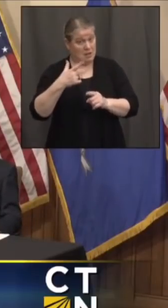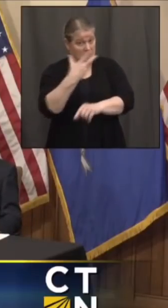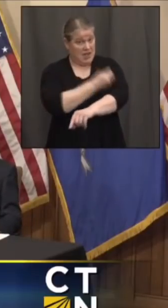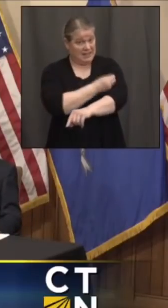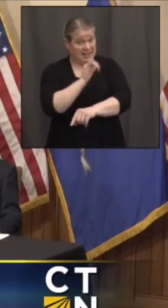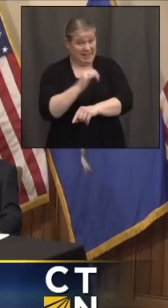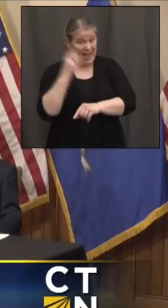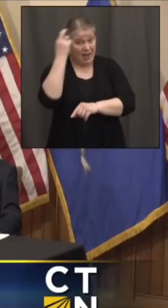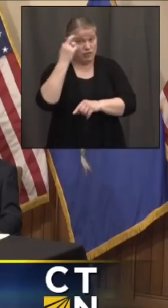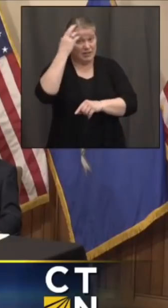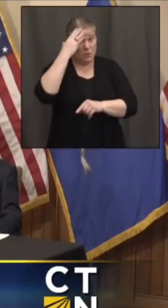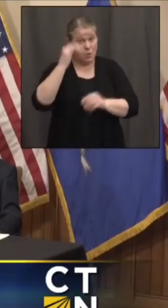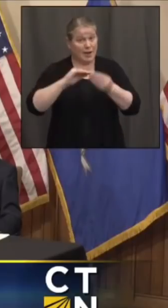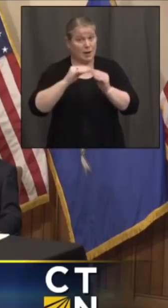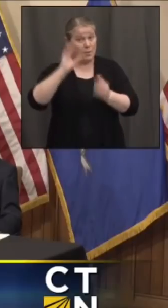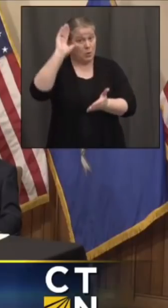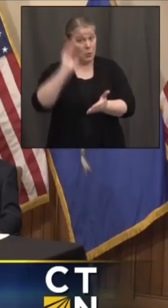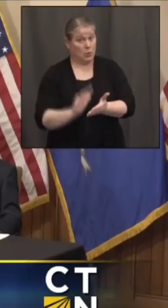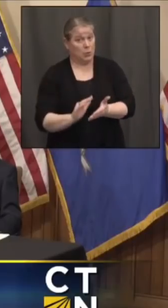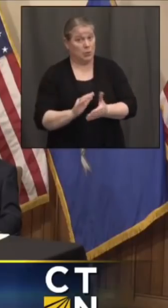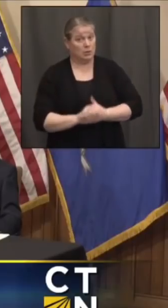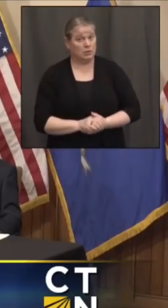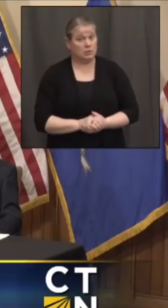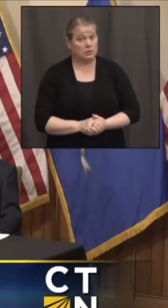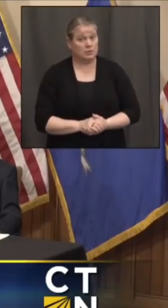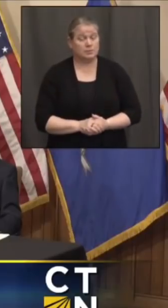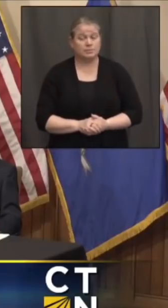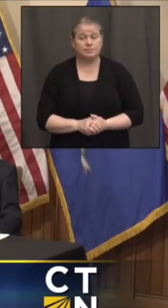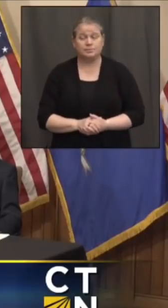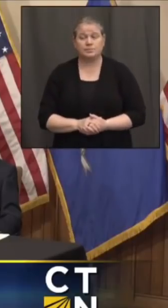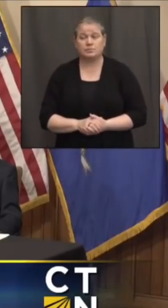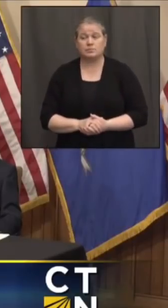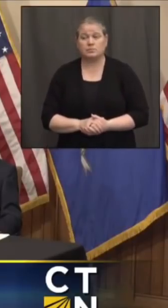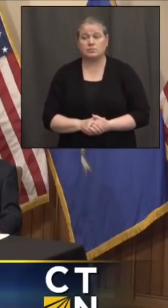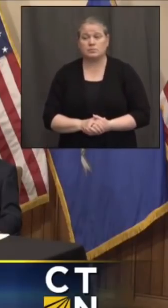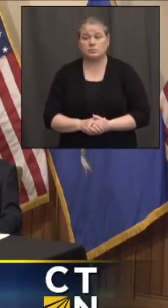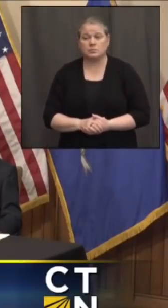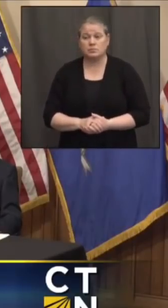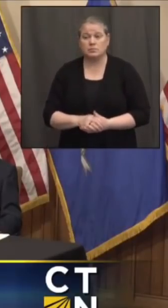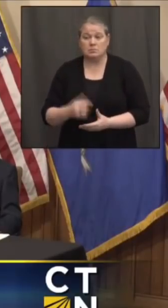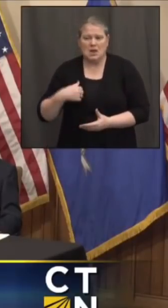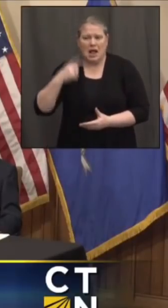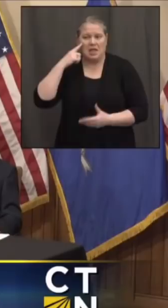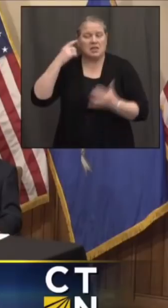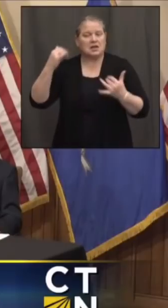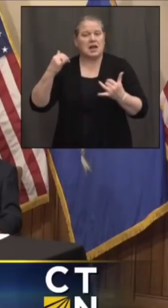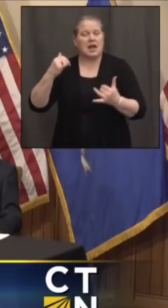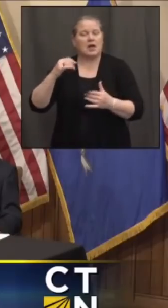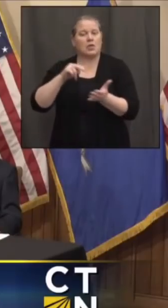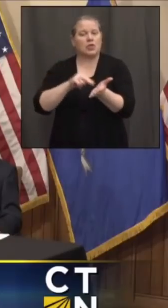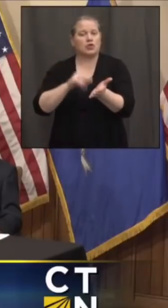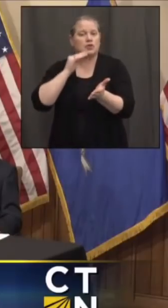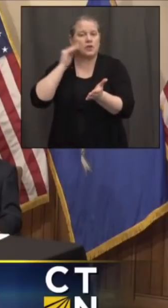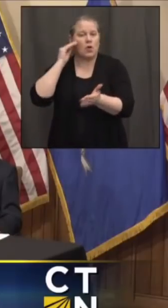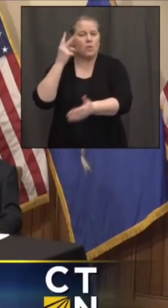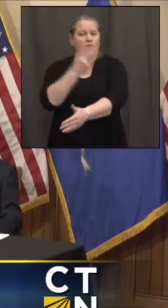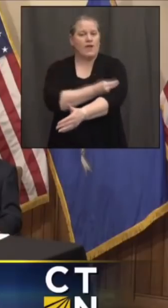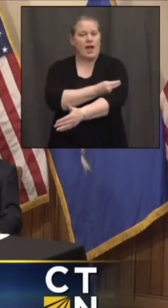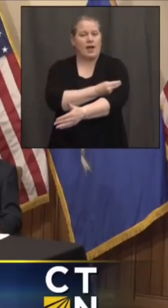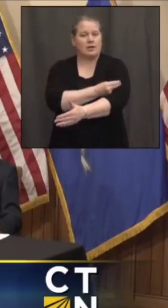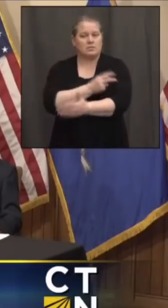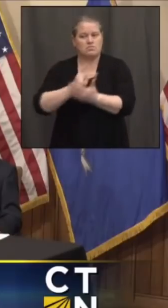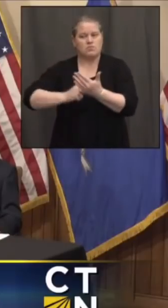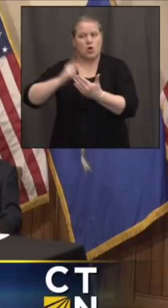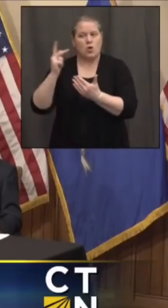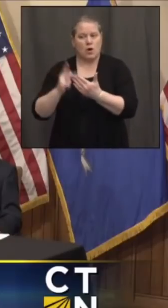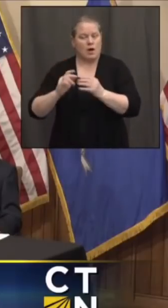Well, I think clearly we're far enough into the nursing home vaccination program where I think clearly there's significant